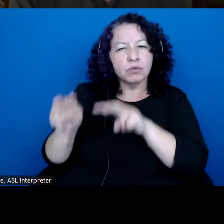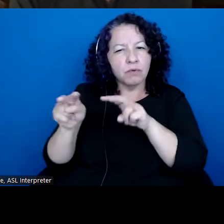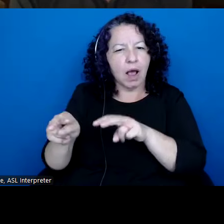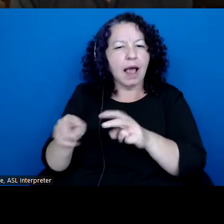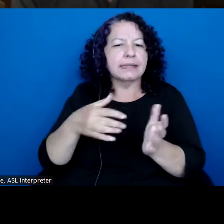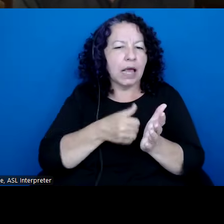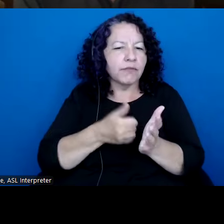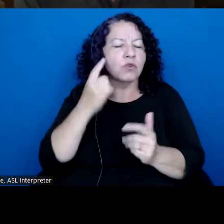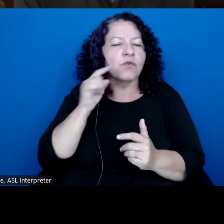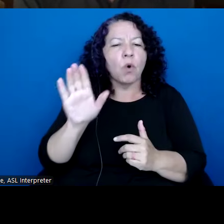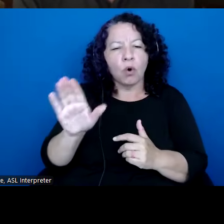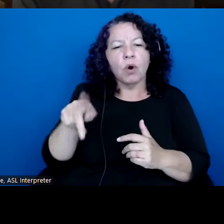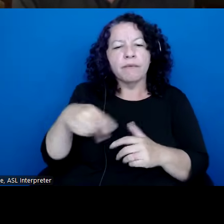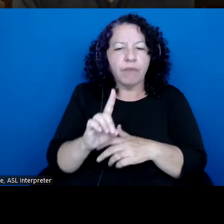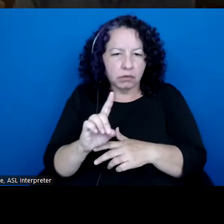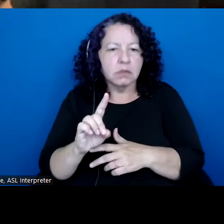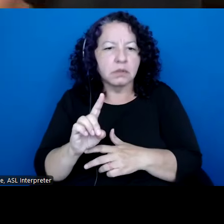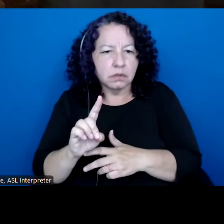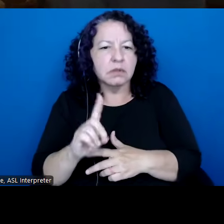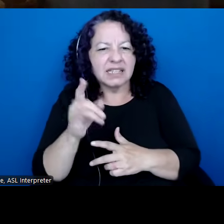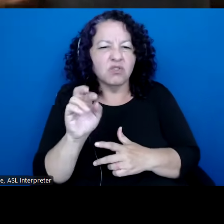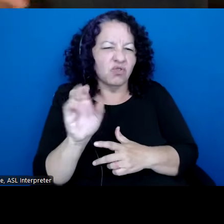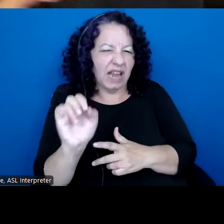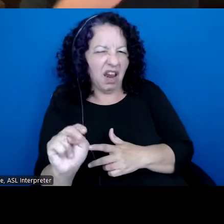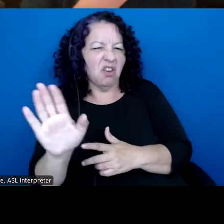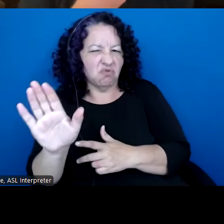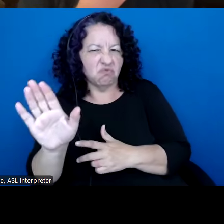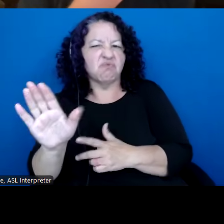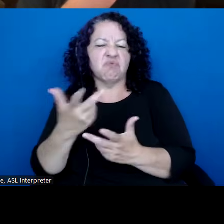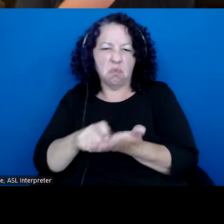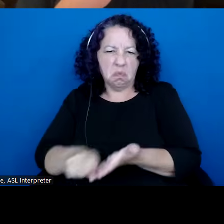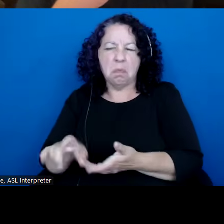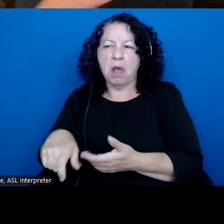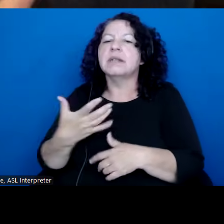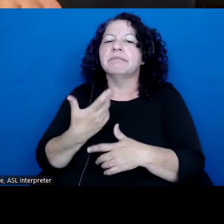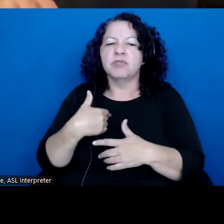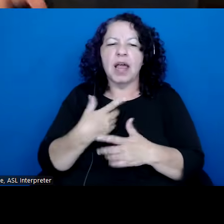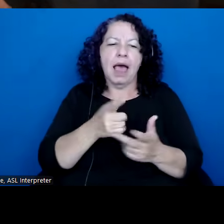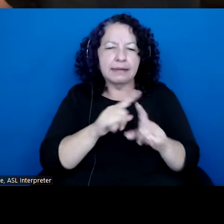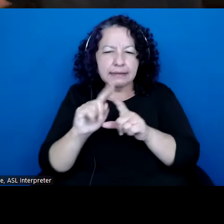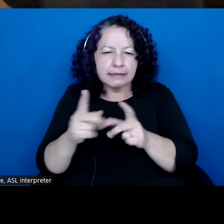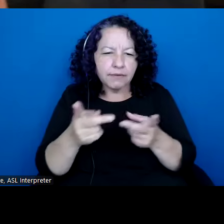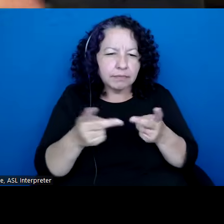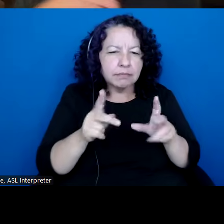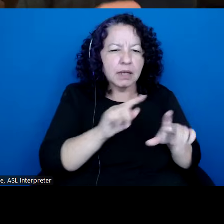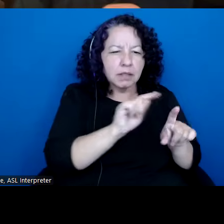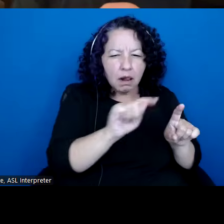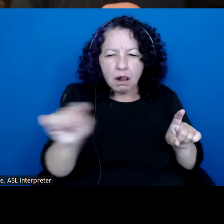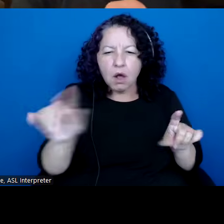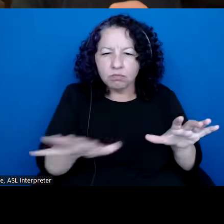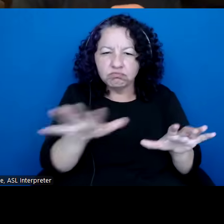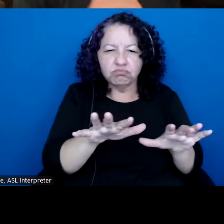excavations for her PhD dissertation. So she had a series of excavations across the site with different supervisors in charge of